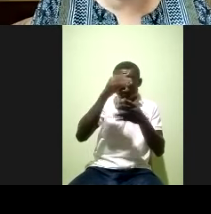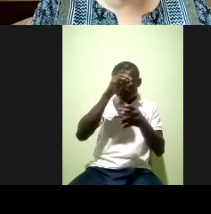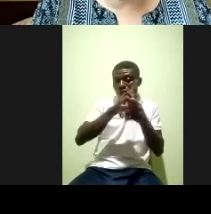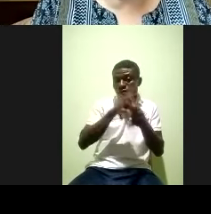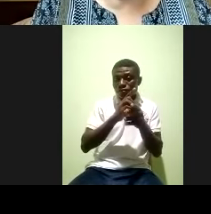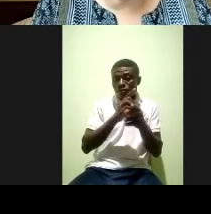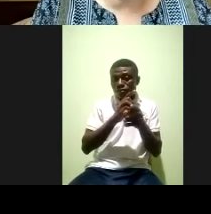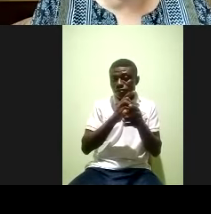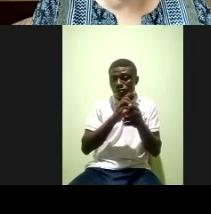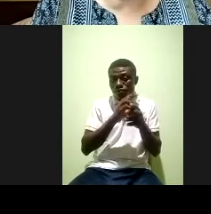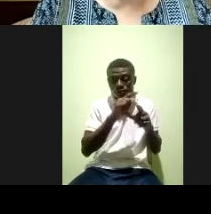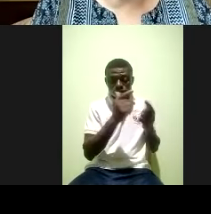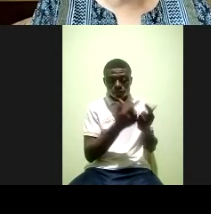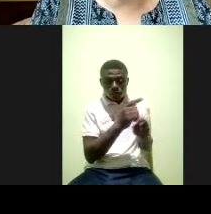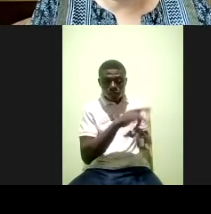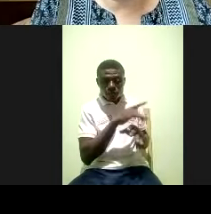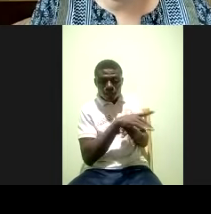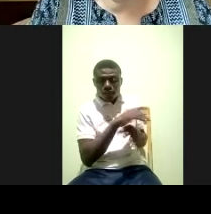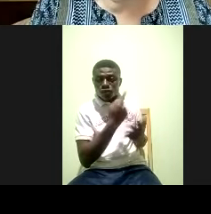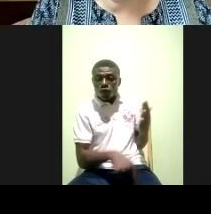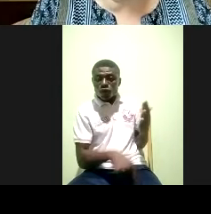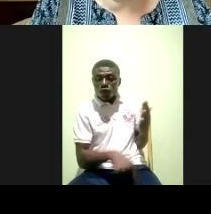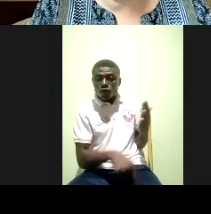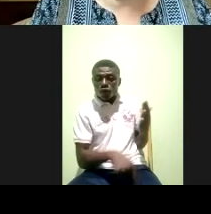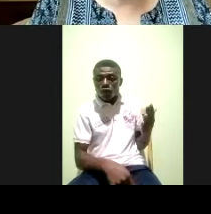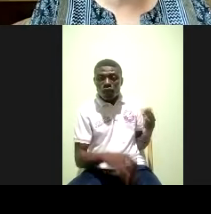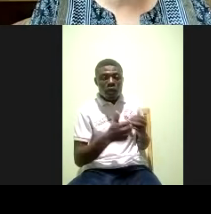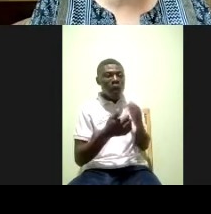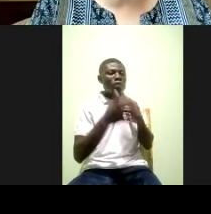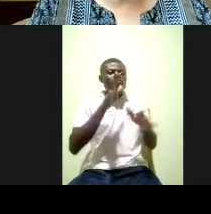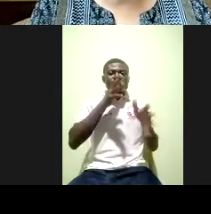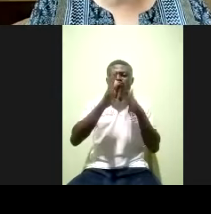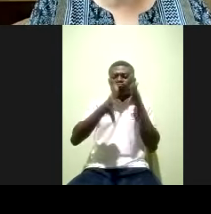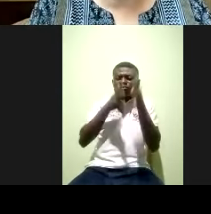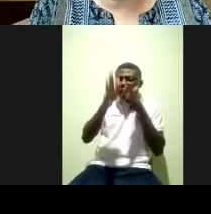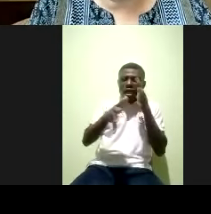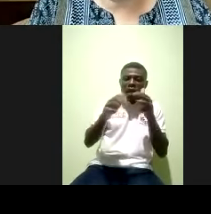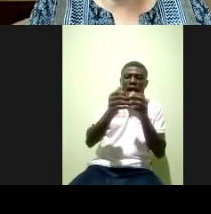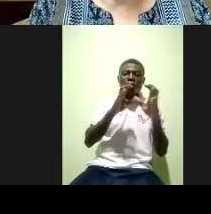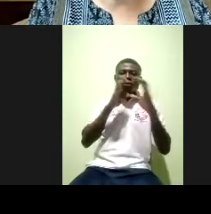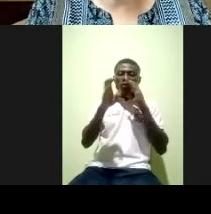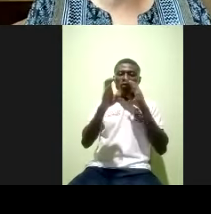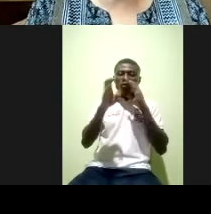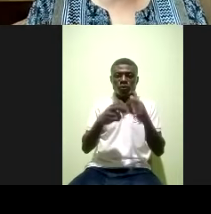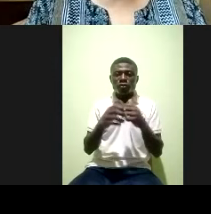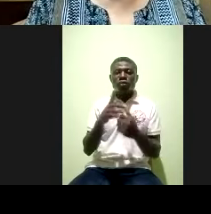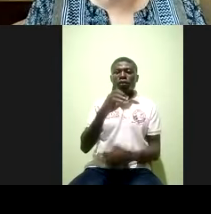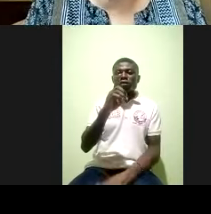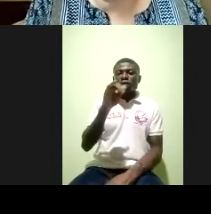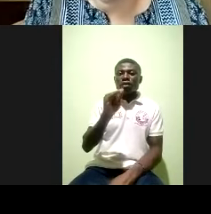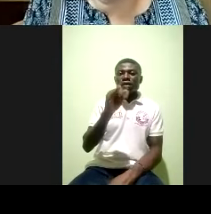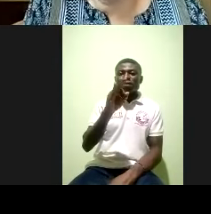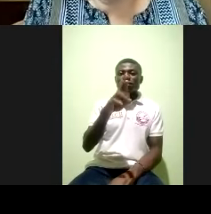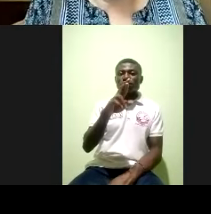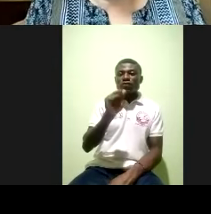is affecting the comprehension area, which is dysphasia. Dysphasia is the